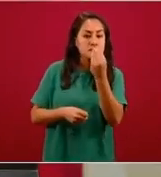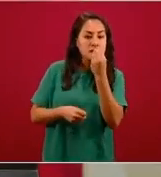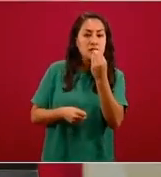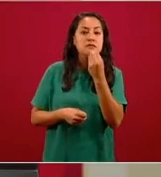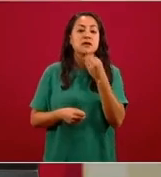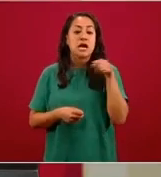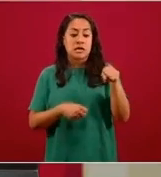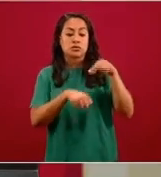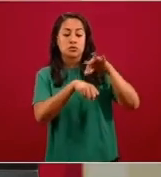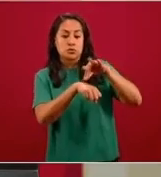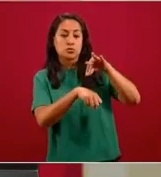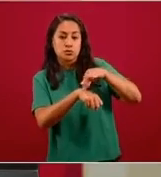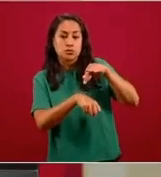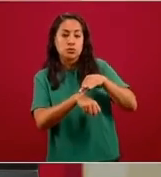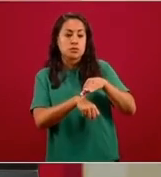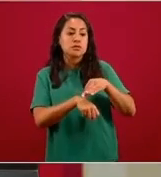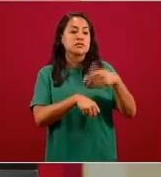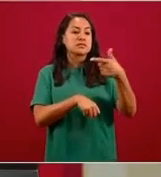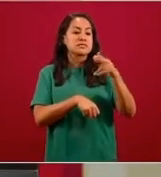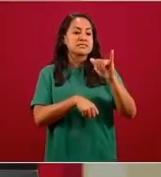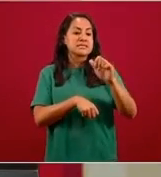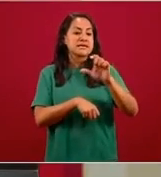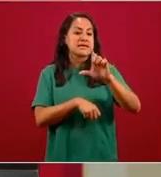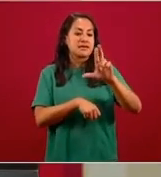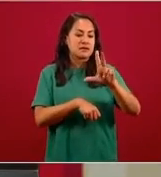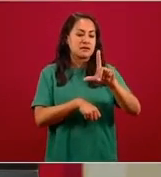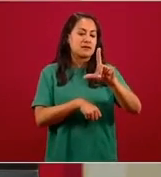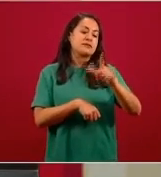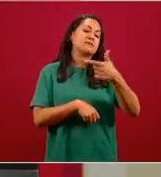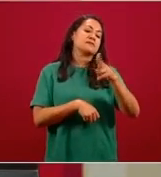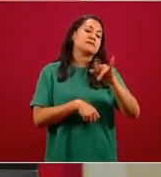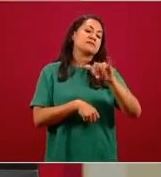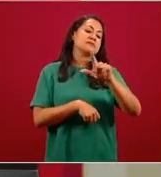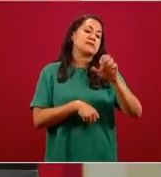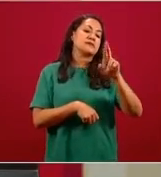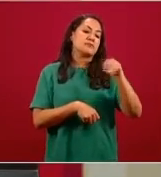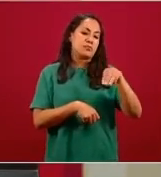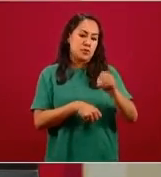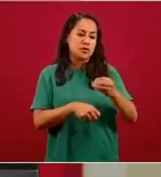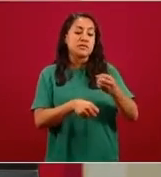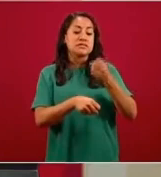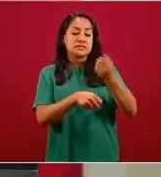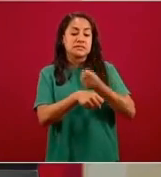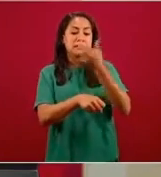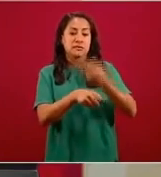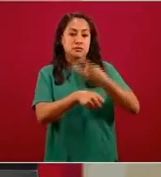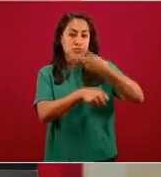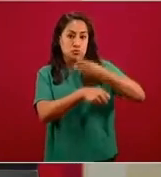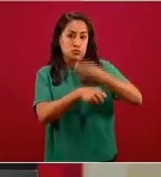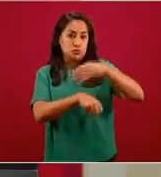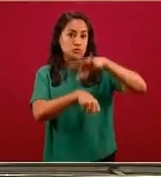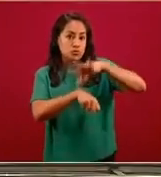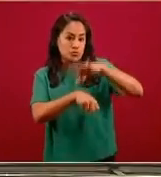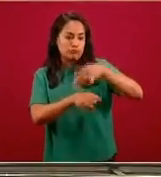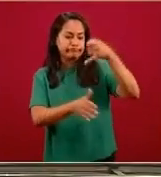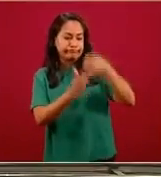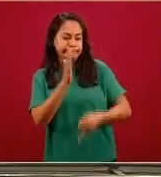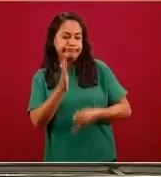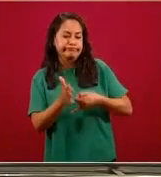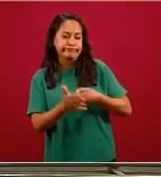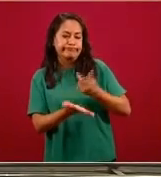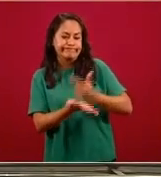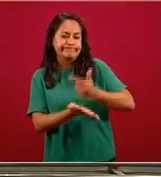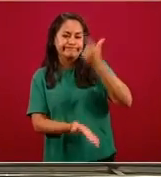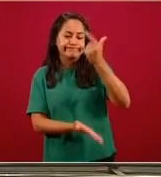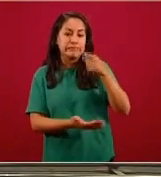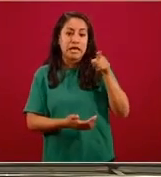this Salvador Subridan Hospital and as the subdirector of critical care